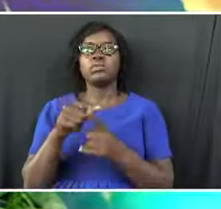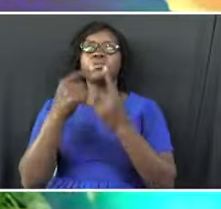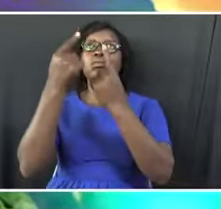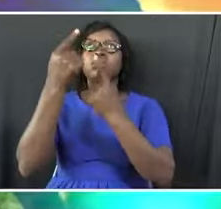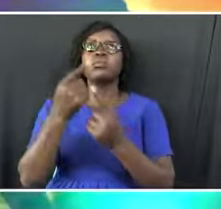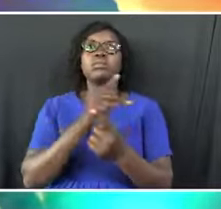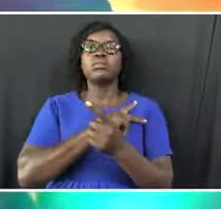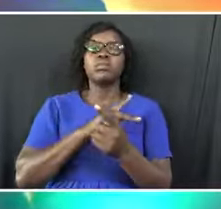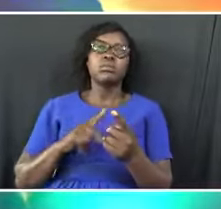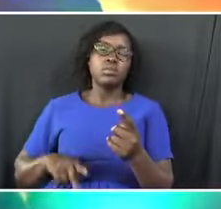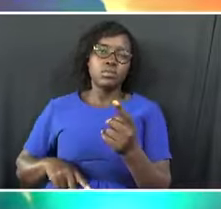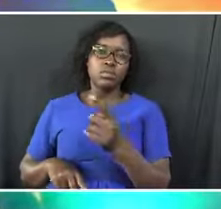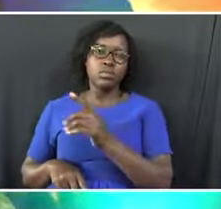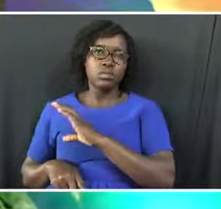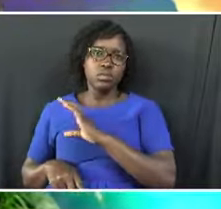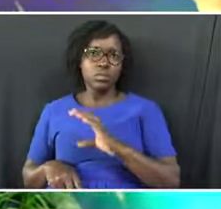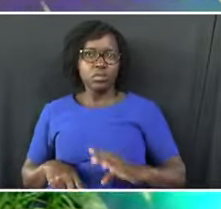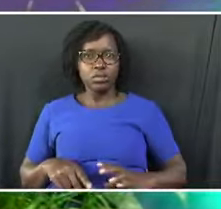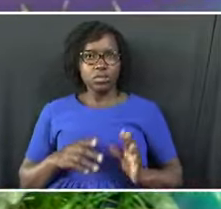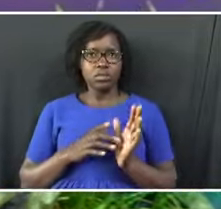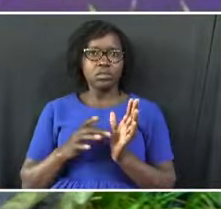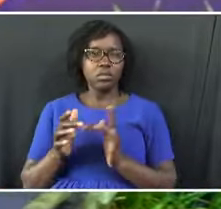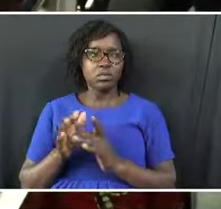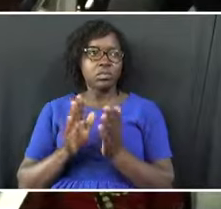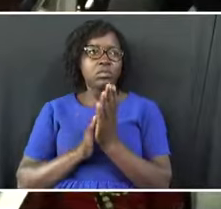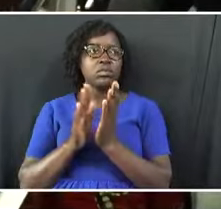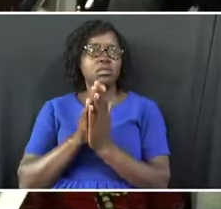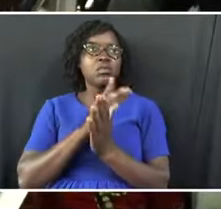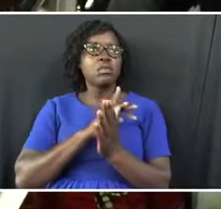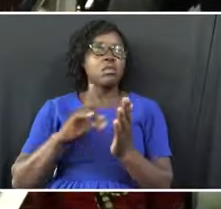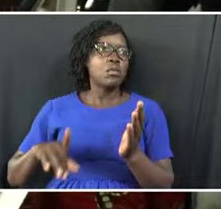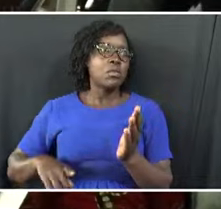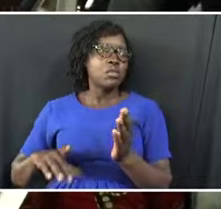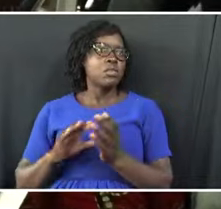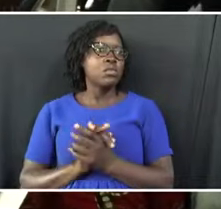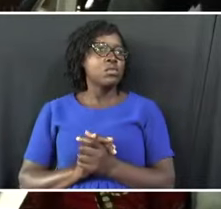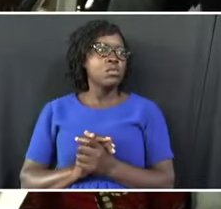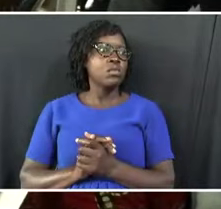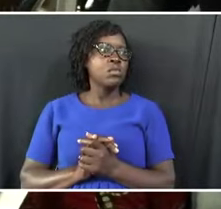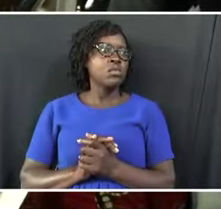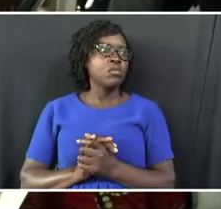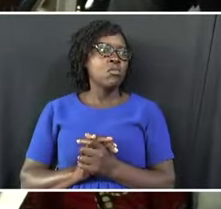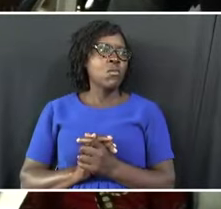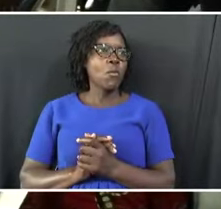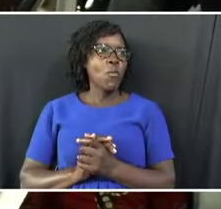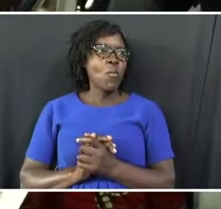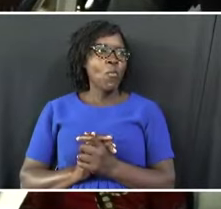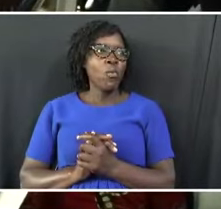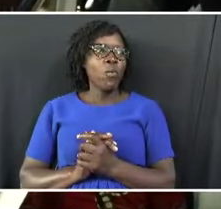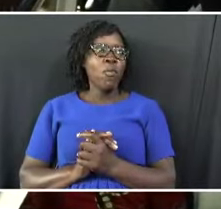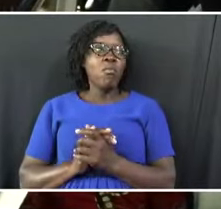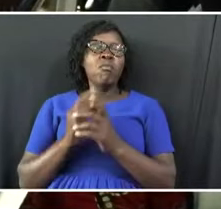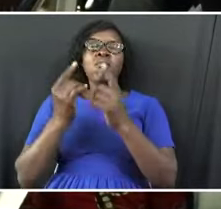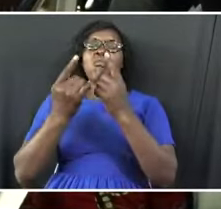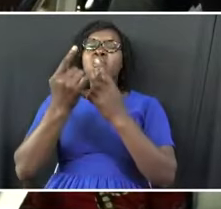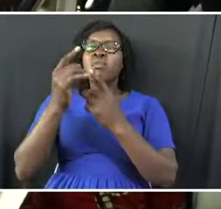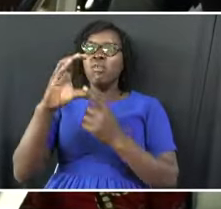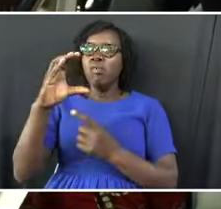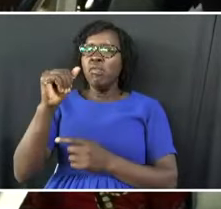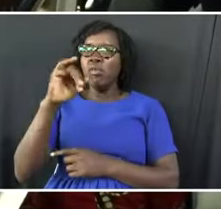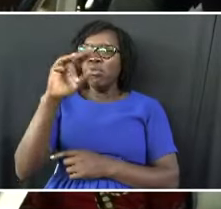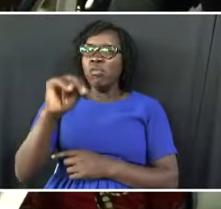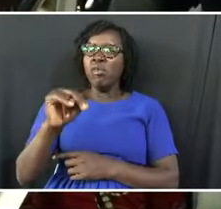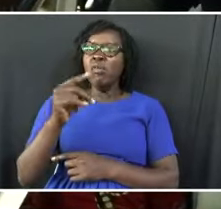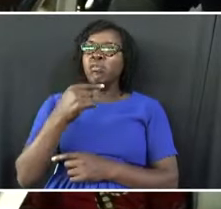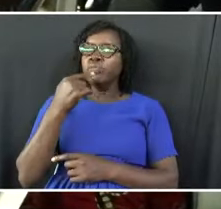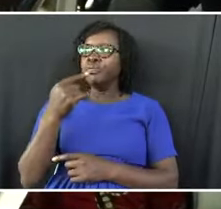coming King, Christ Jesus. Praise the Lord. Cain came and said, even the